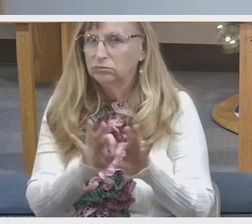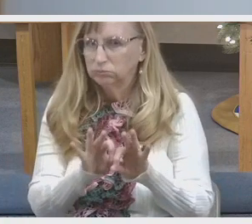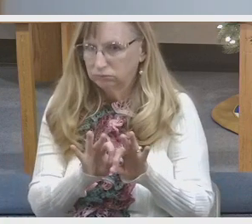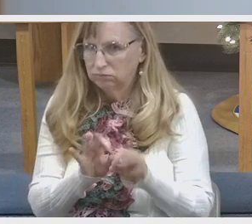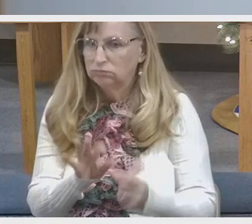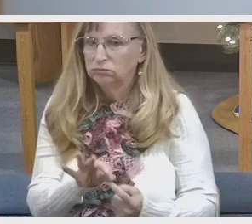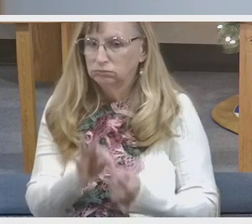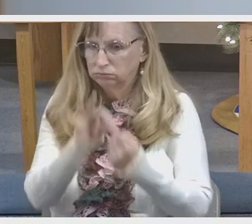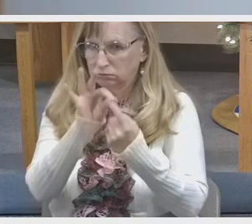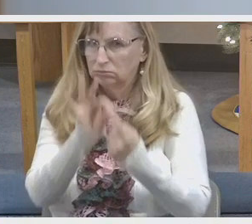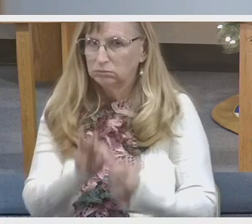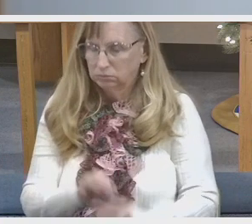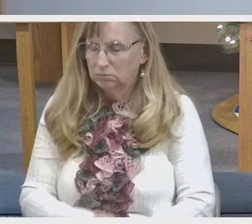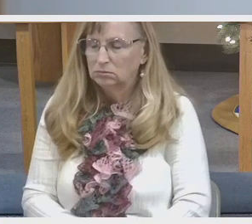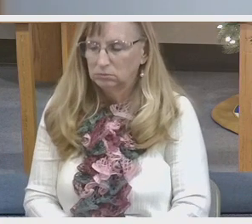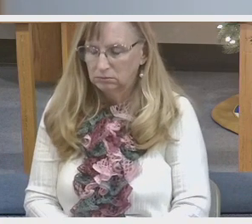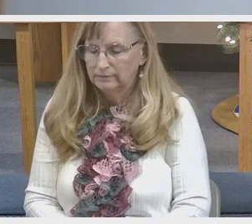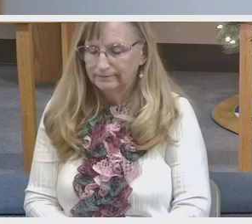significant and important.